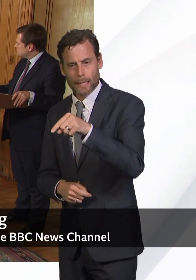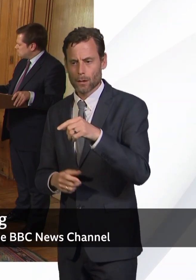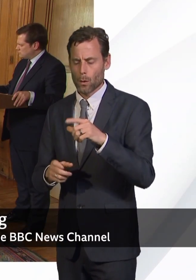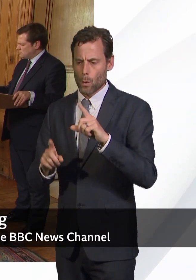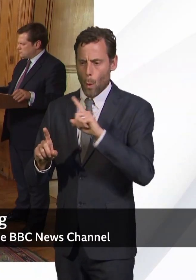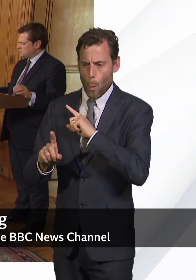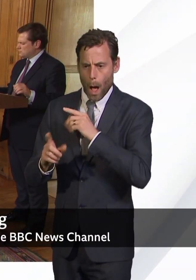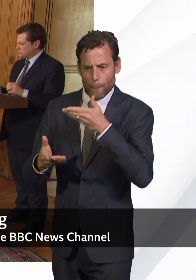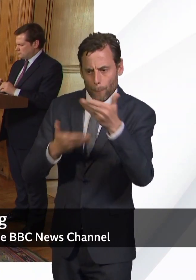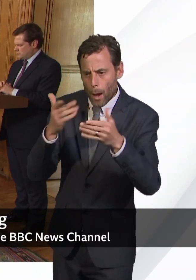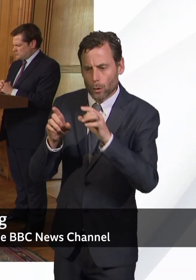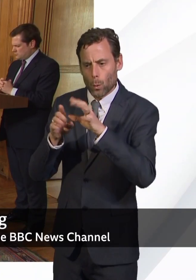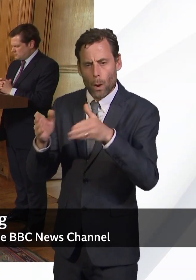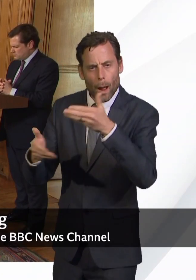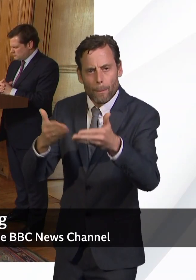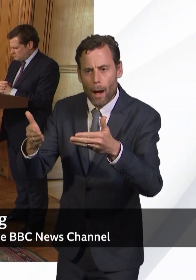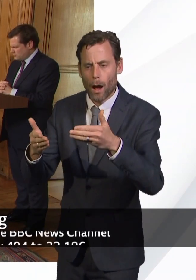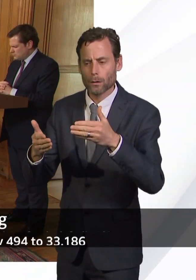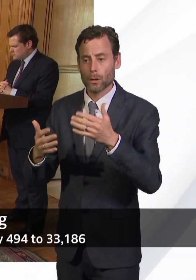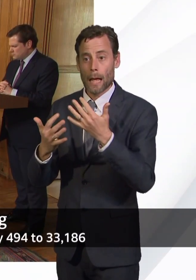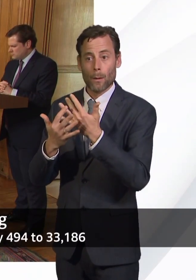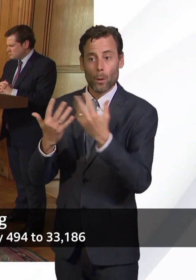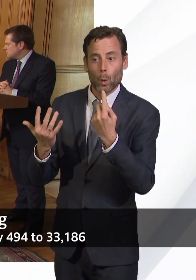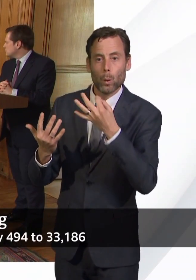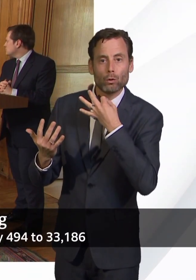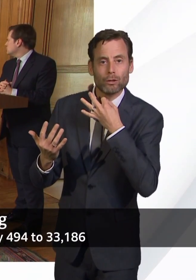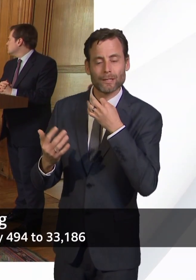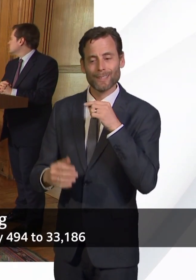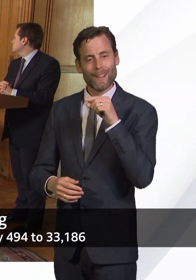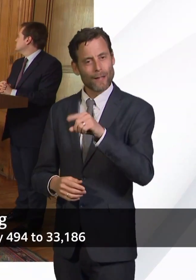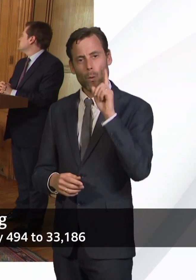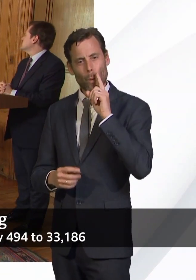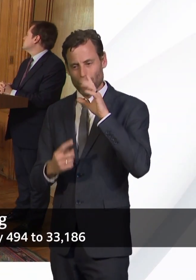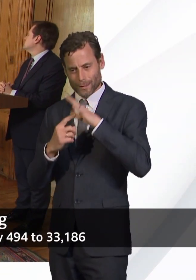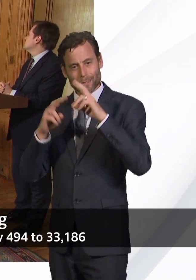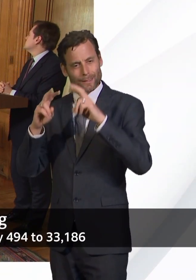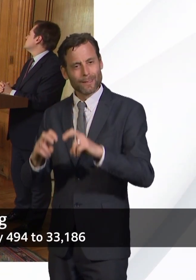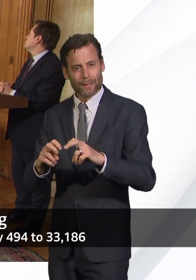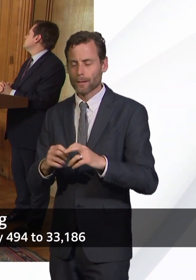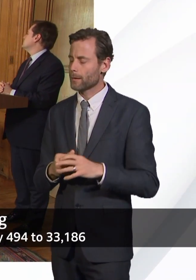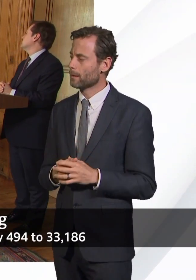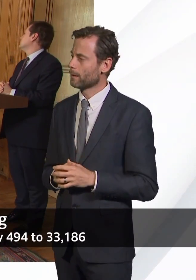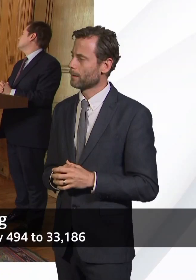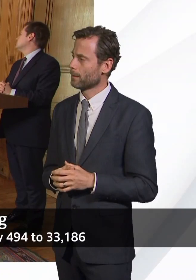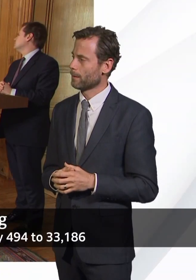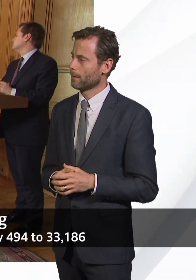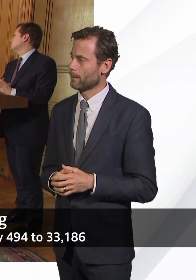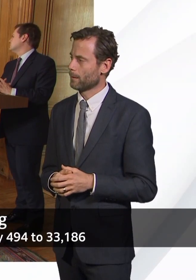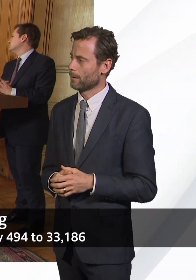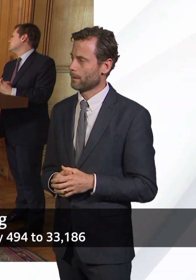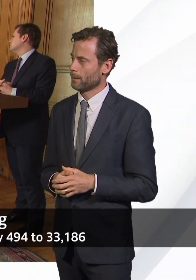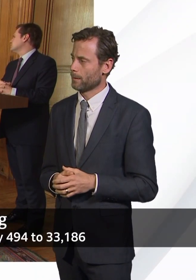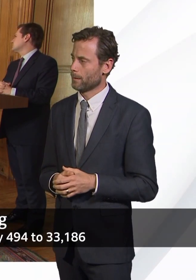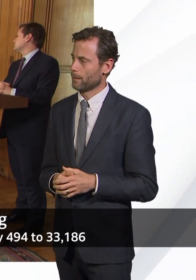England document. They will be monitoring background disease, and so that document will be looking at where we knew there was